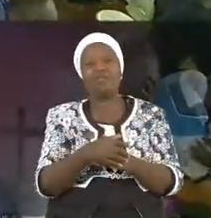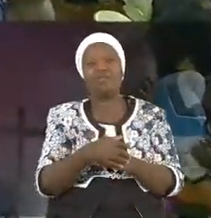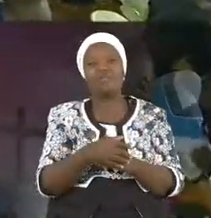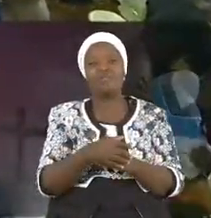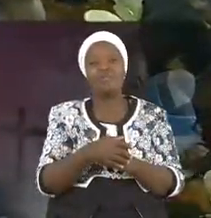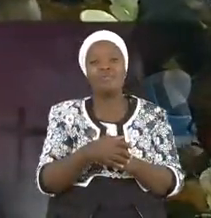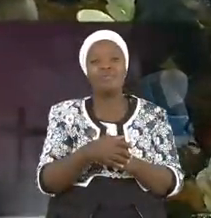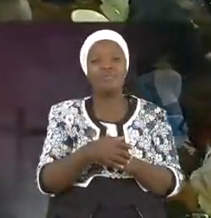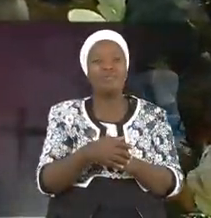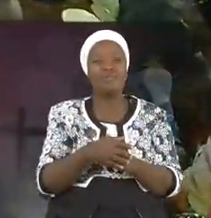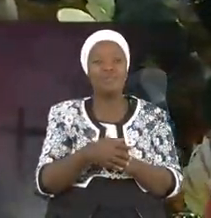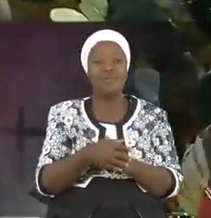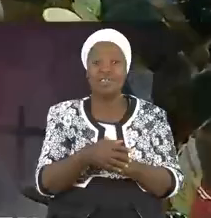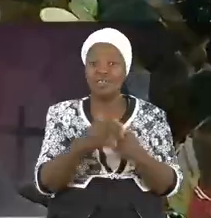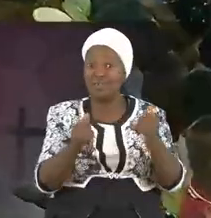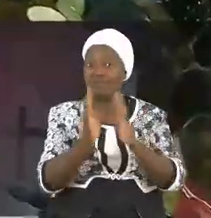the counselors,